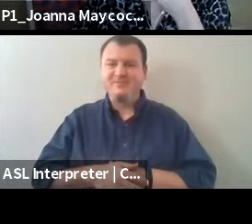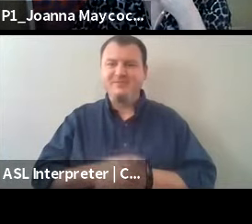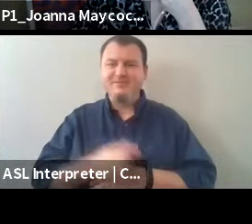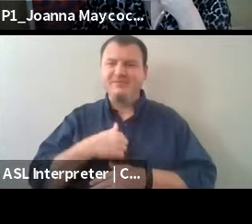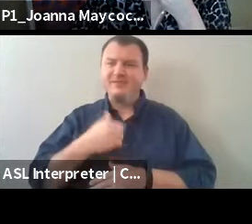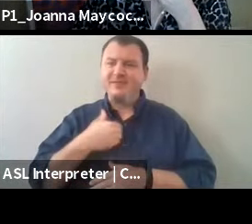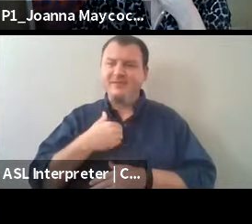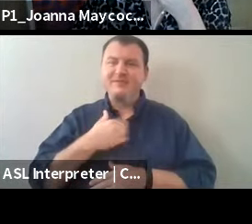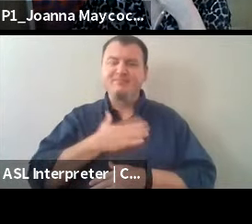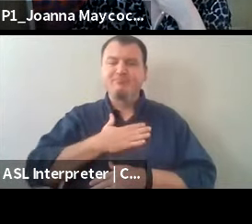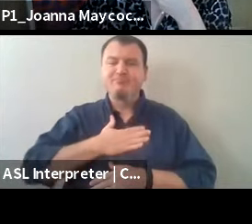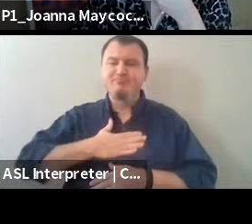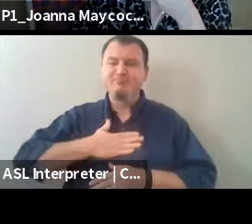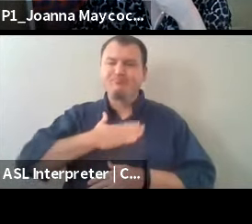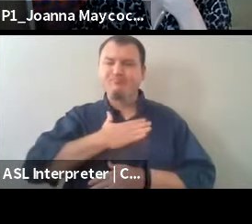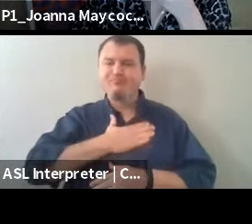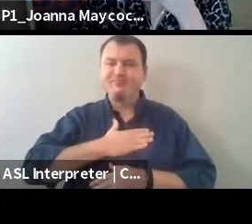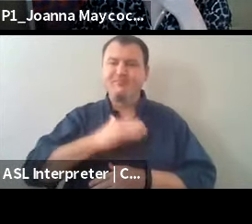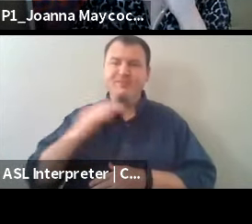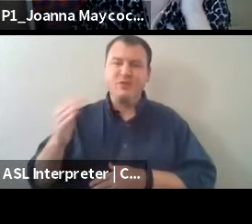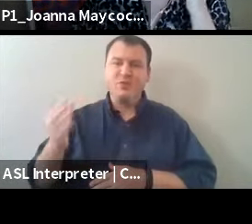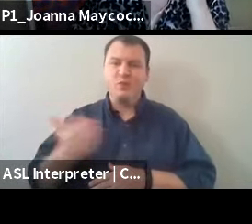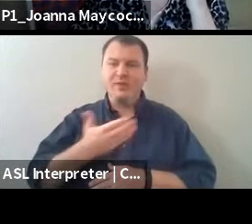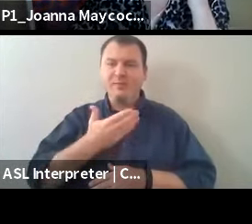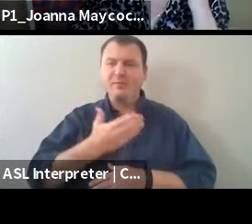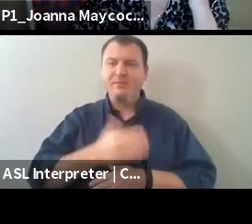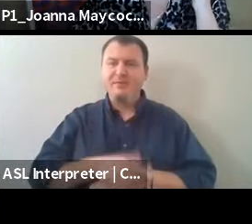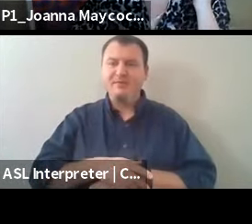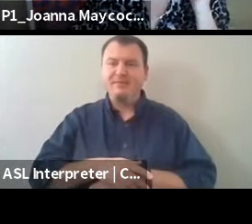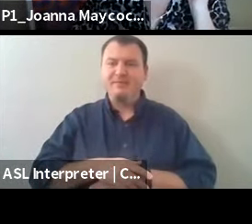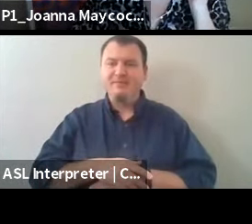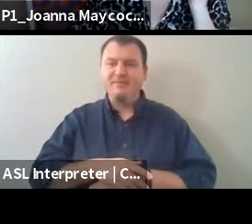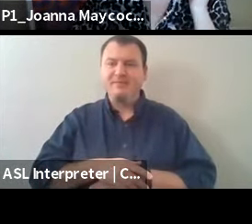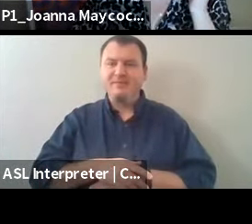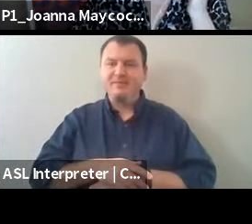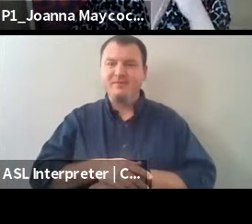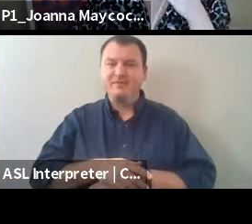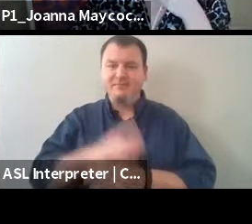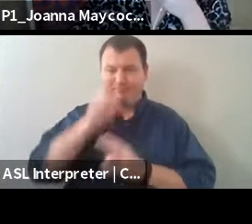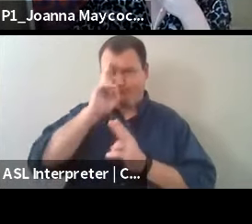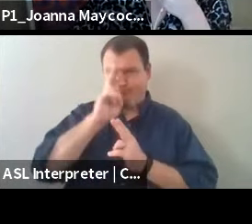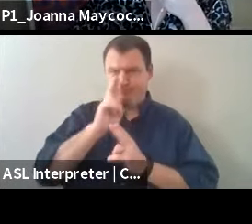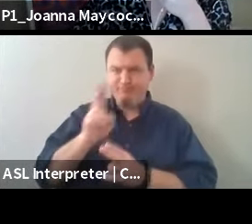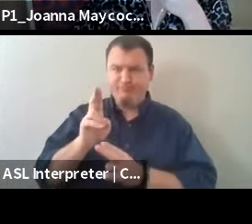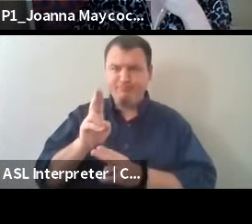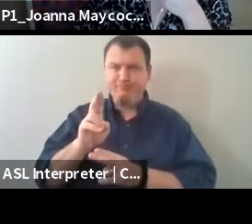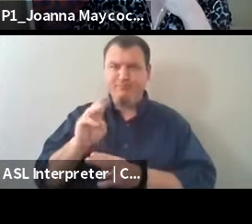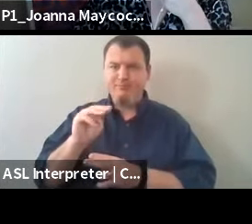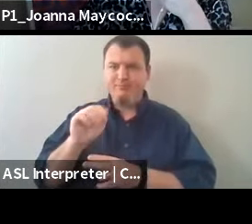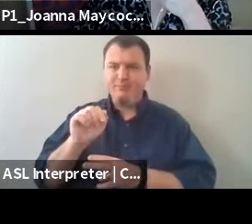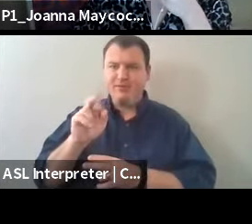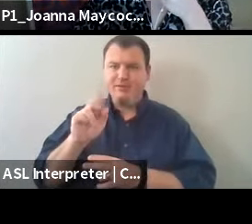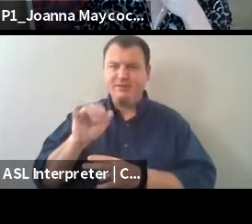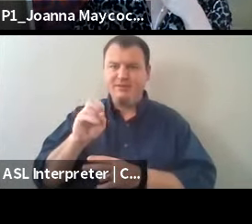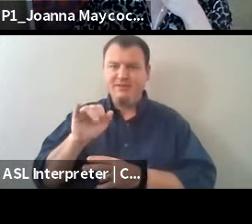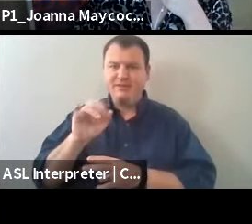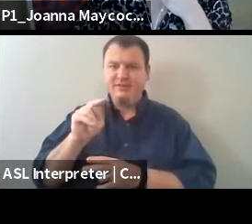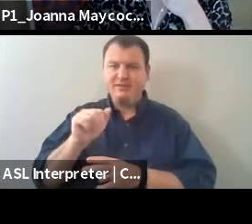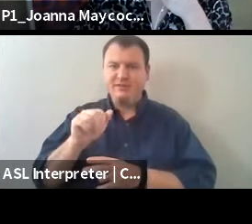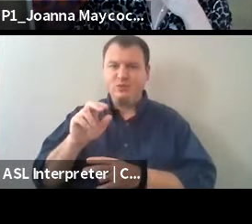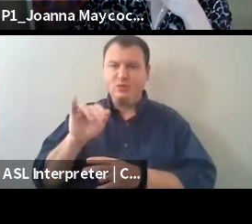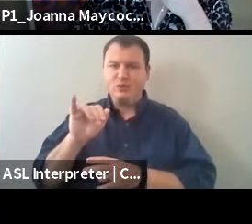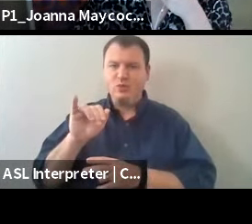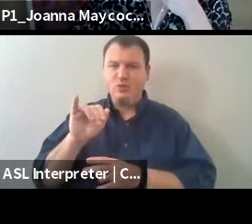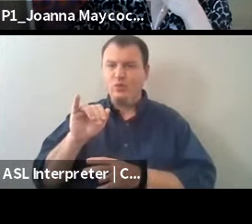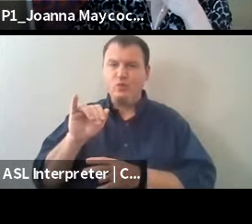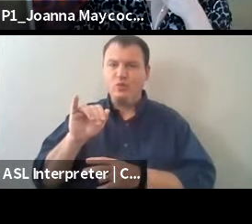pleasure of welcoming the Honorable Ms. Marisini Vuniwaka, who is